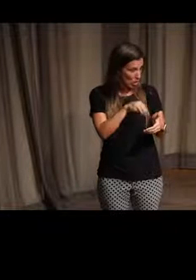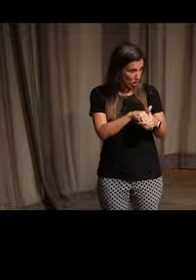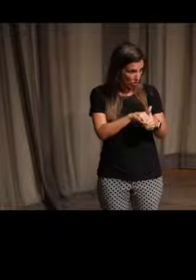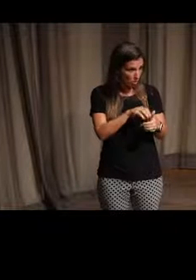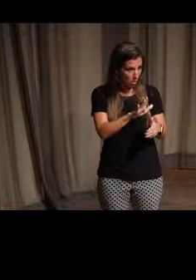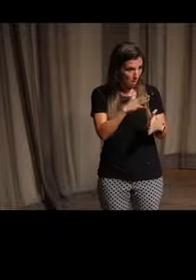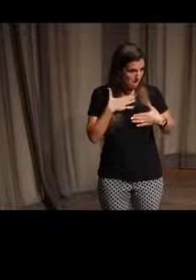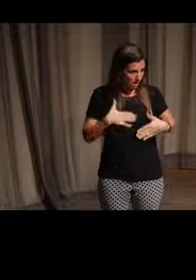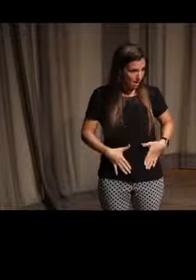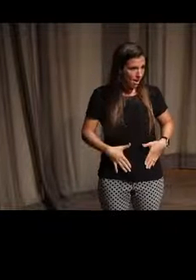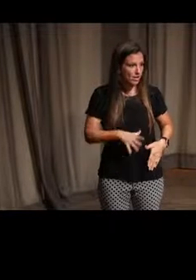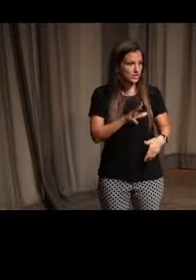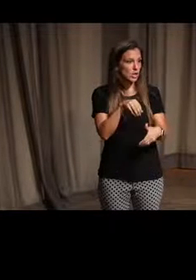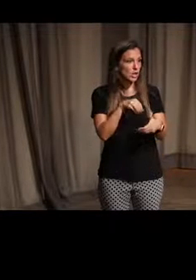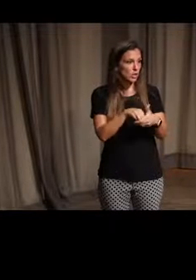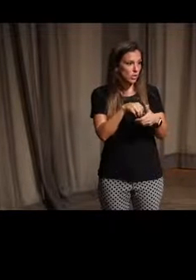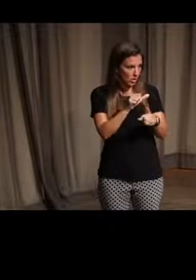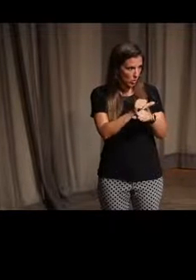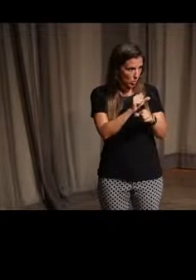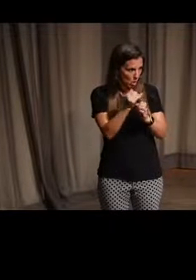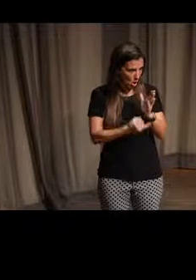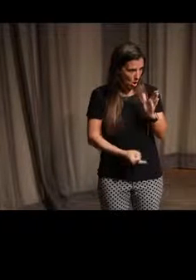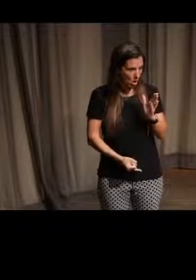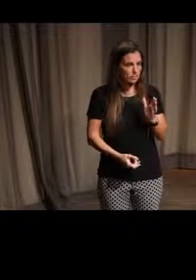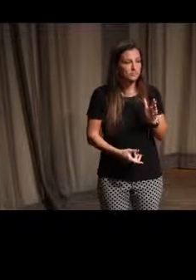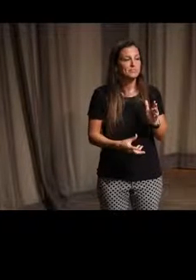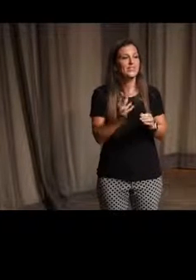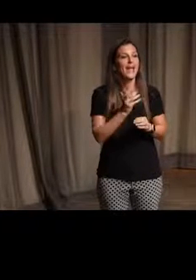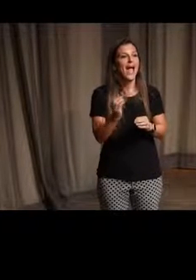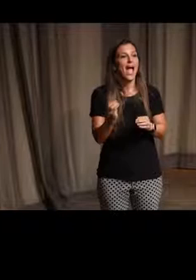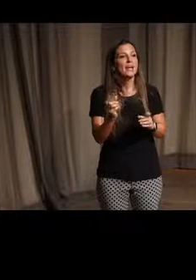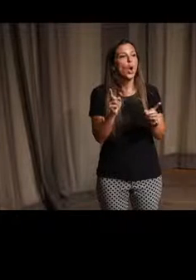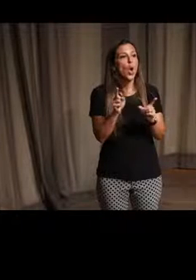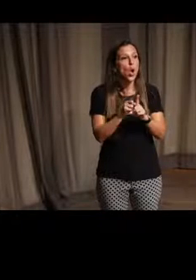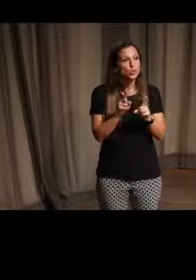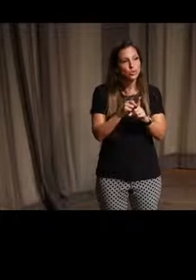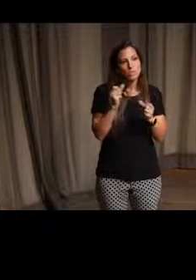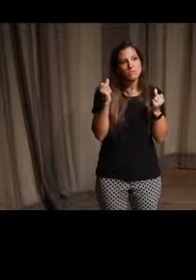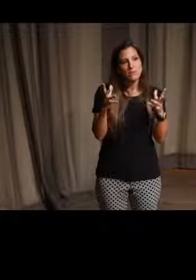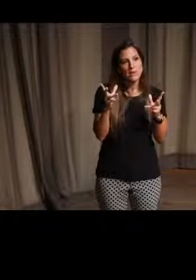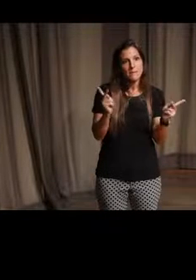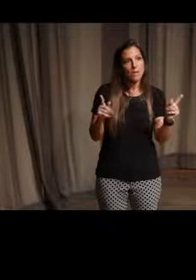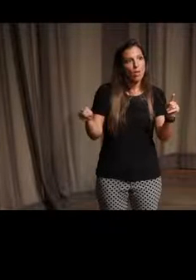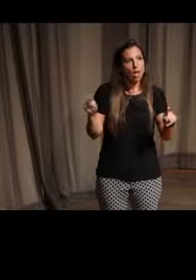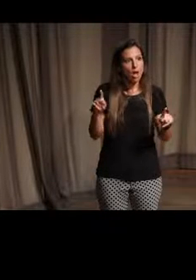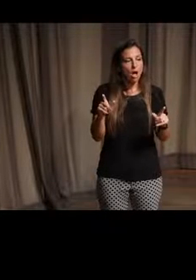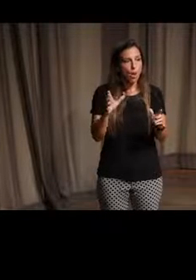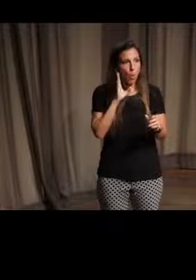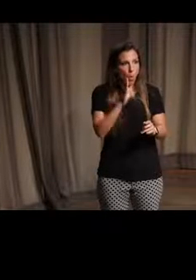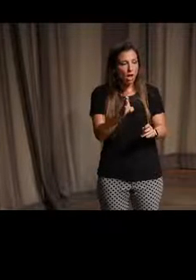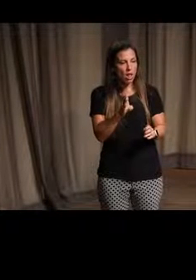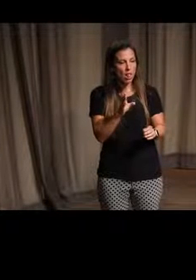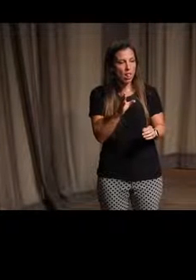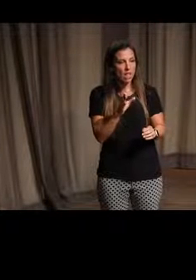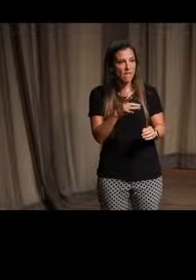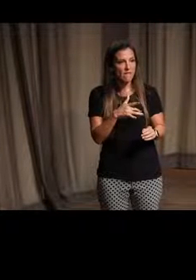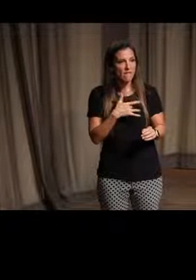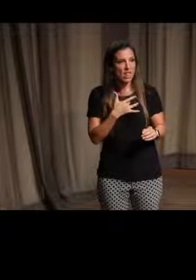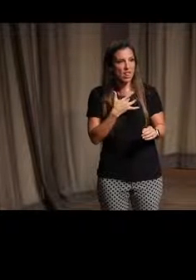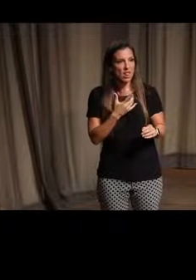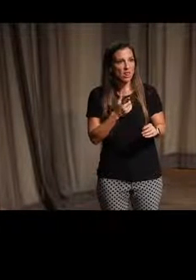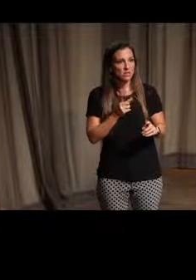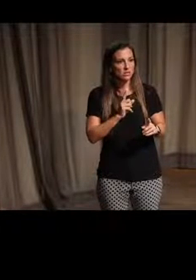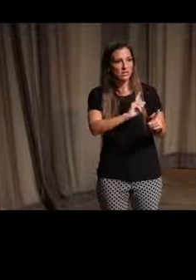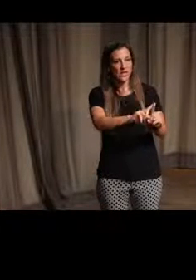right? Your body is included in the work. And that it's something that I think so many people are going to have a